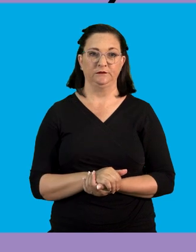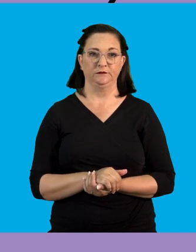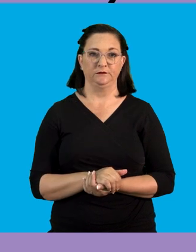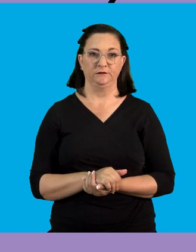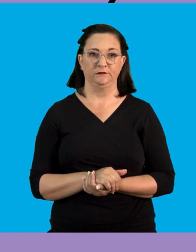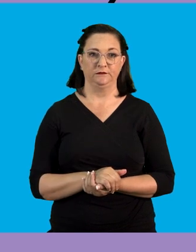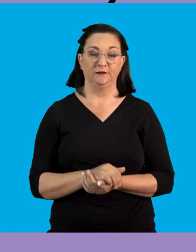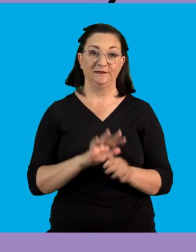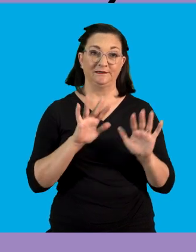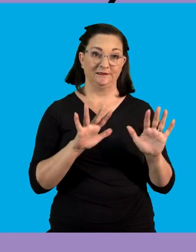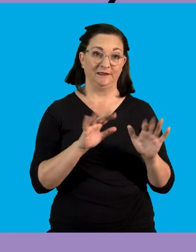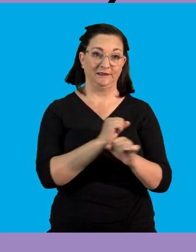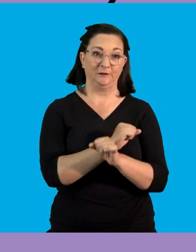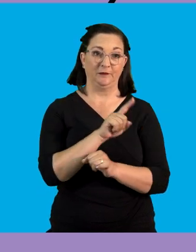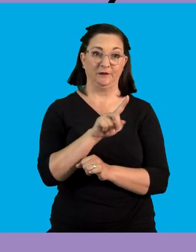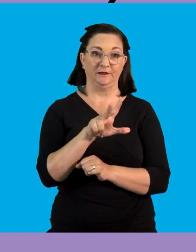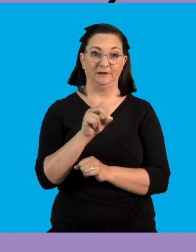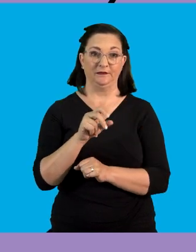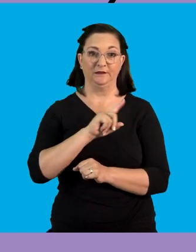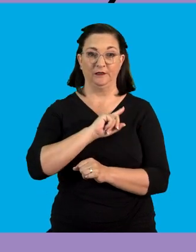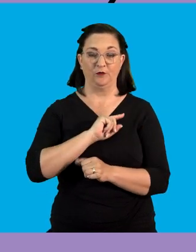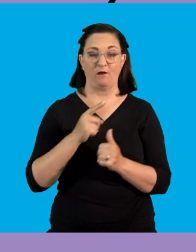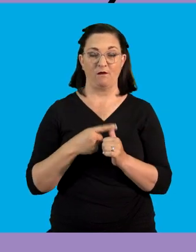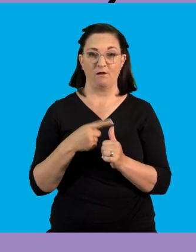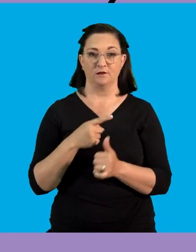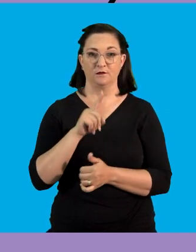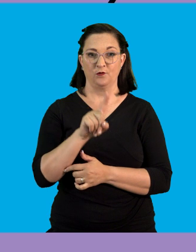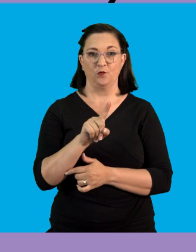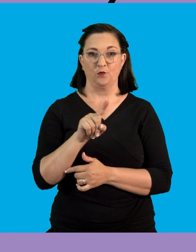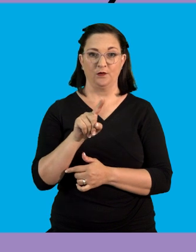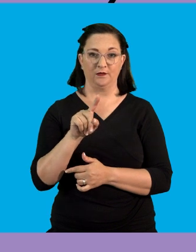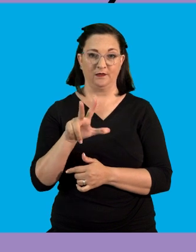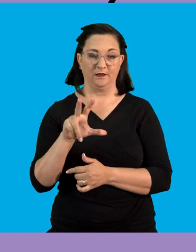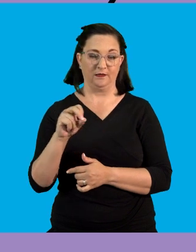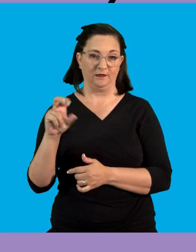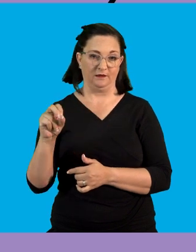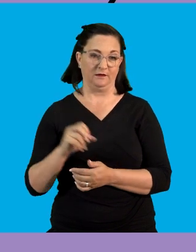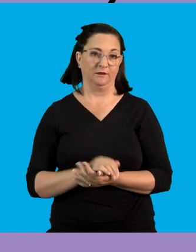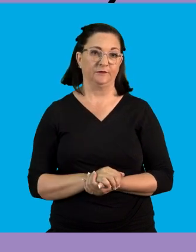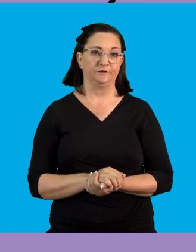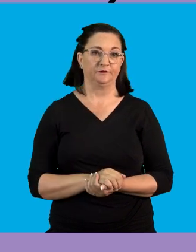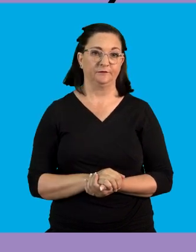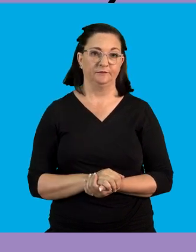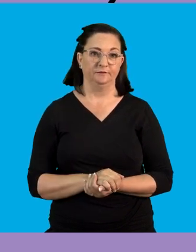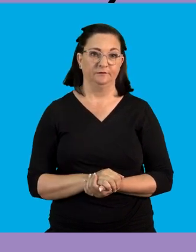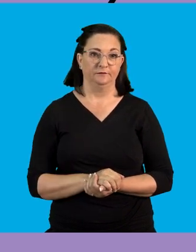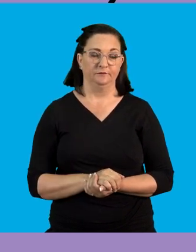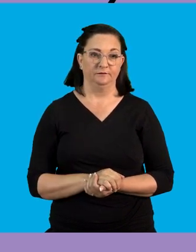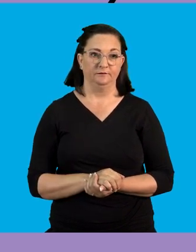10 multiplied by 180 degrees. And 10 multiplied by 180 is